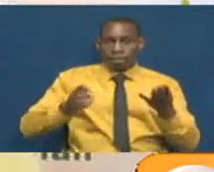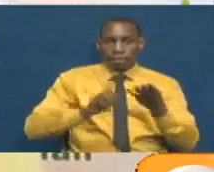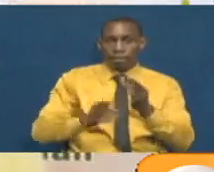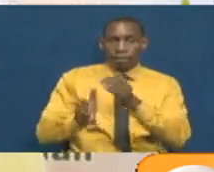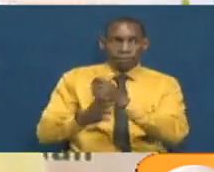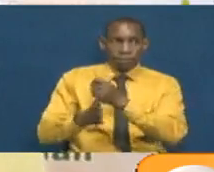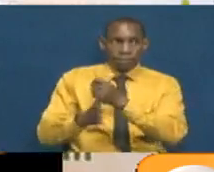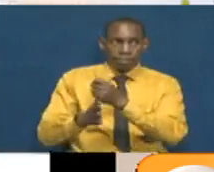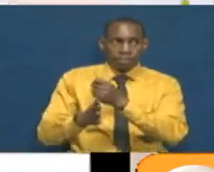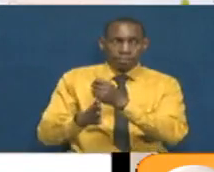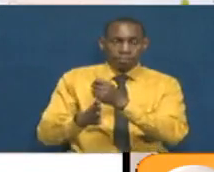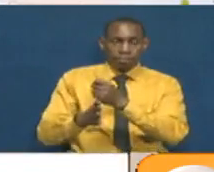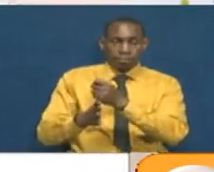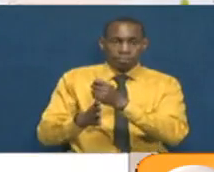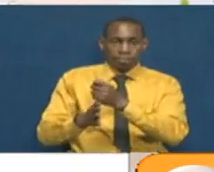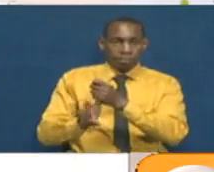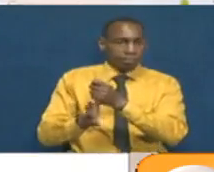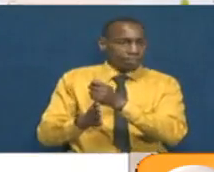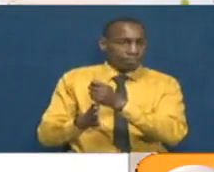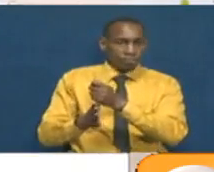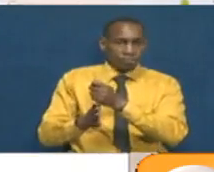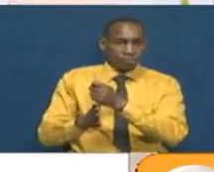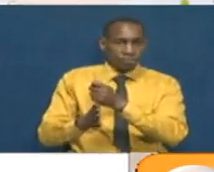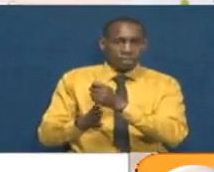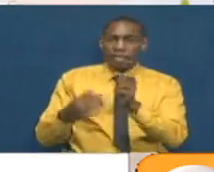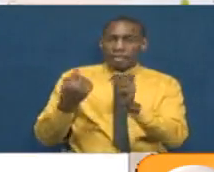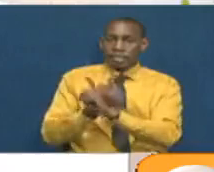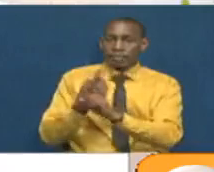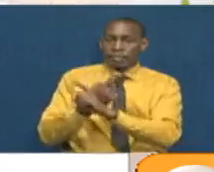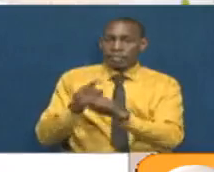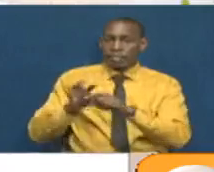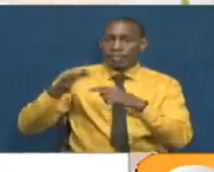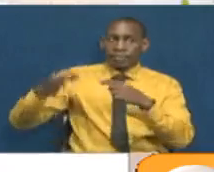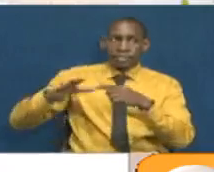fish, not really limited, but many others, even vegetables.